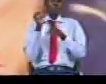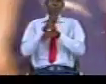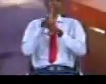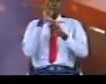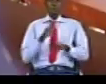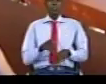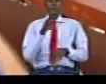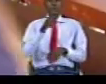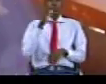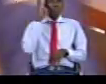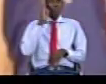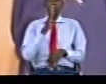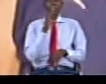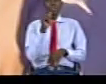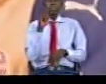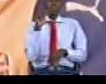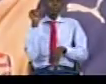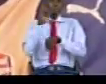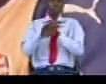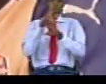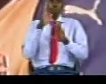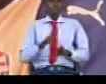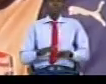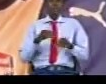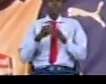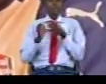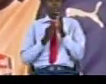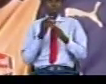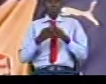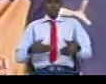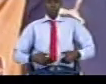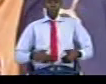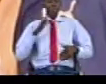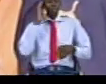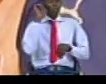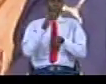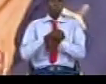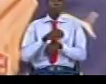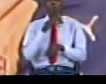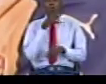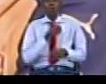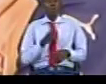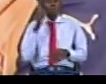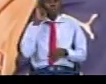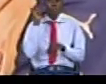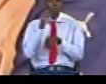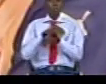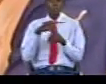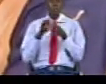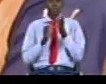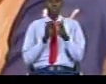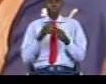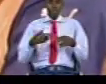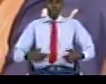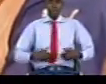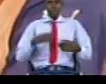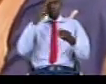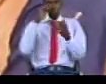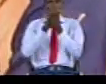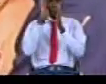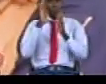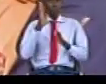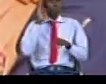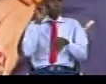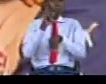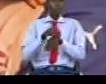overcomers. Young, you'll overcome. Old, you'll overcome. New believer, you overcome. Whoever you